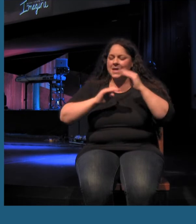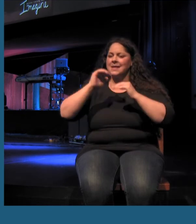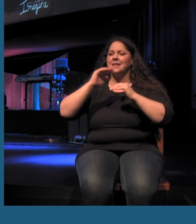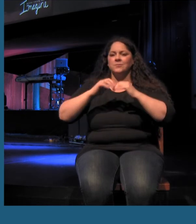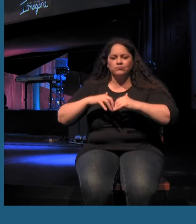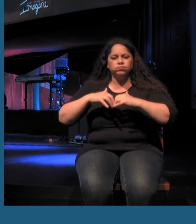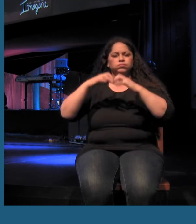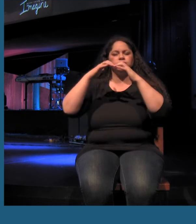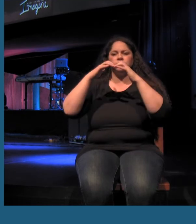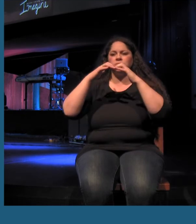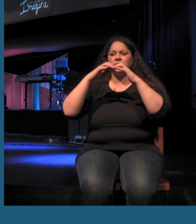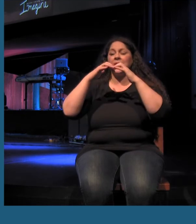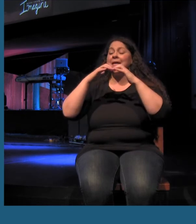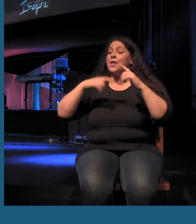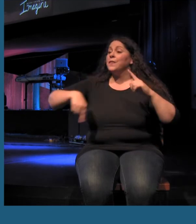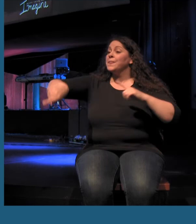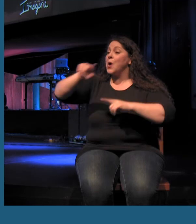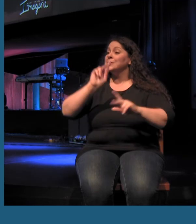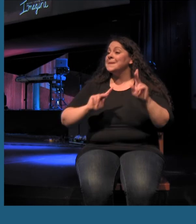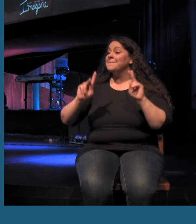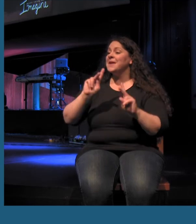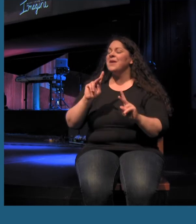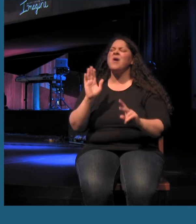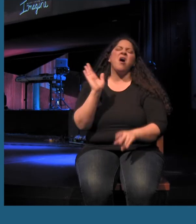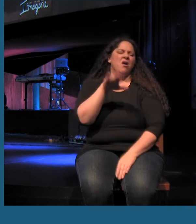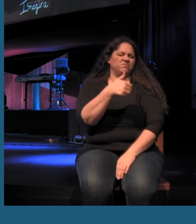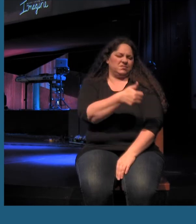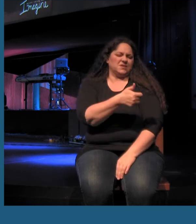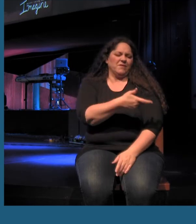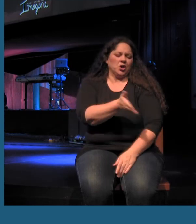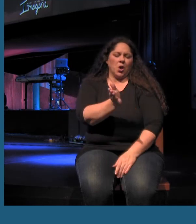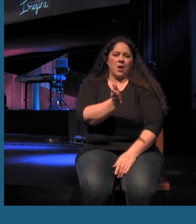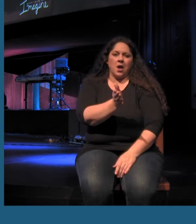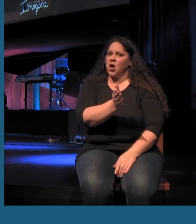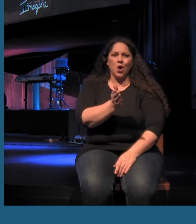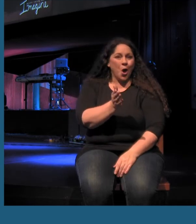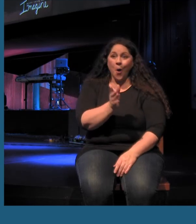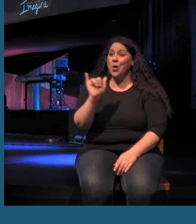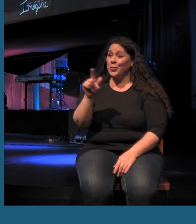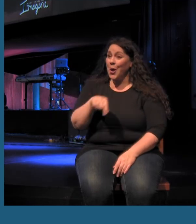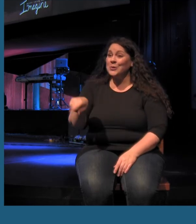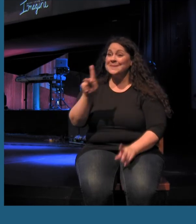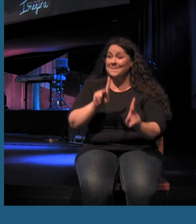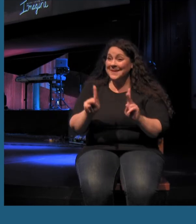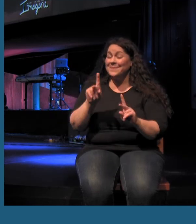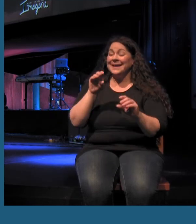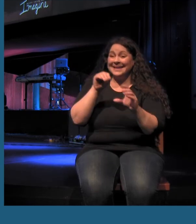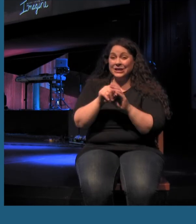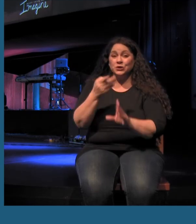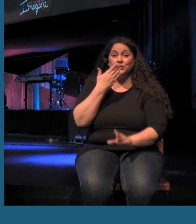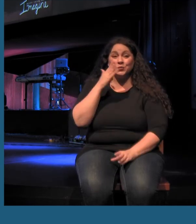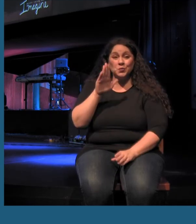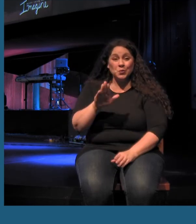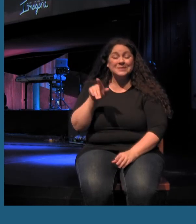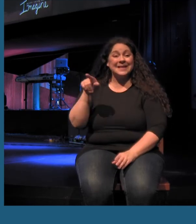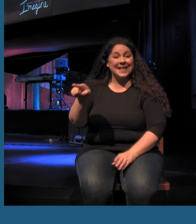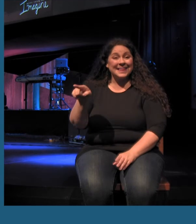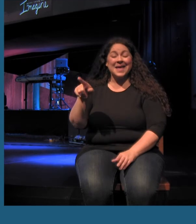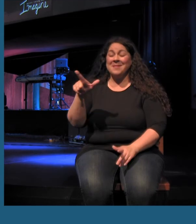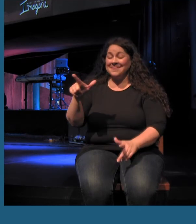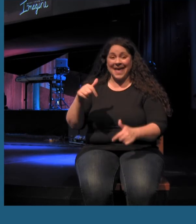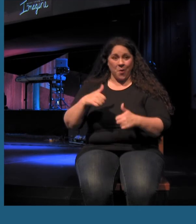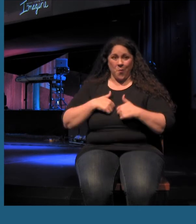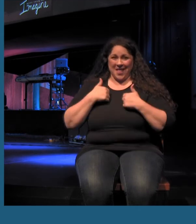Well, Nehemiah, why don't you do it? No, they saw it too. Let us start. These are the same people. Most of them already lived there, were living in